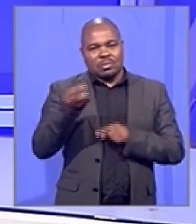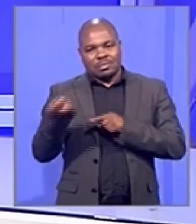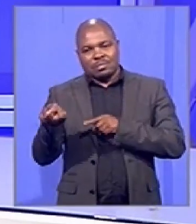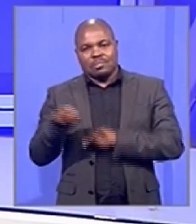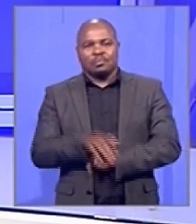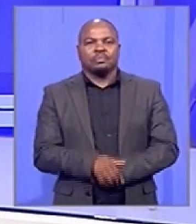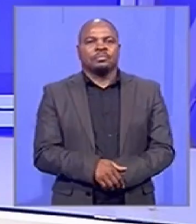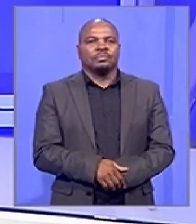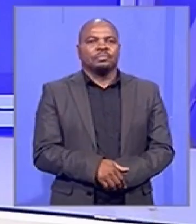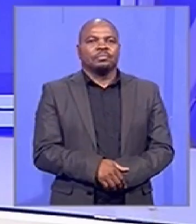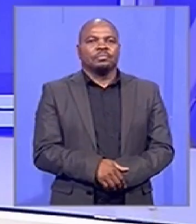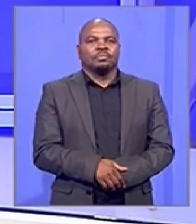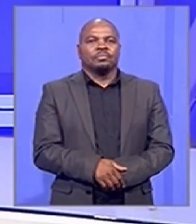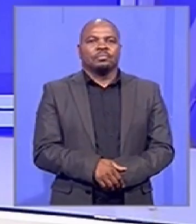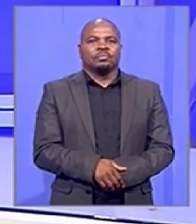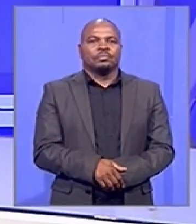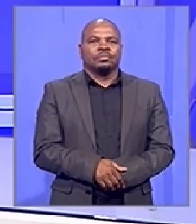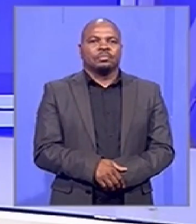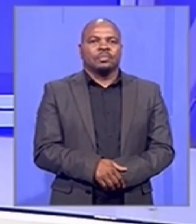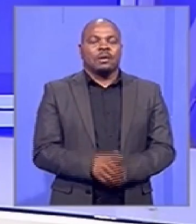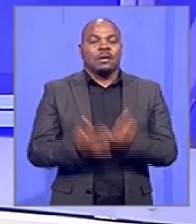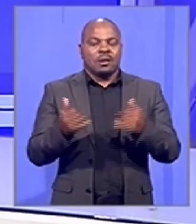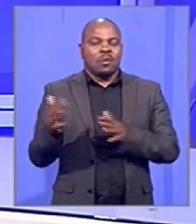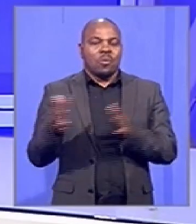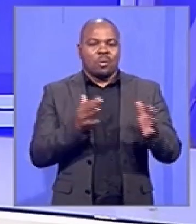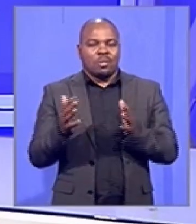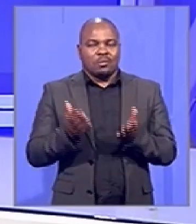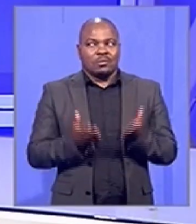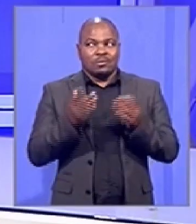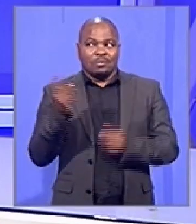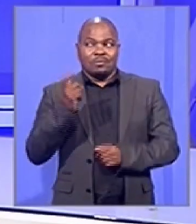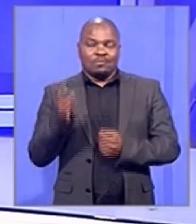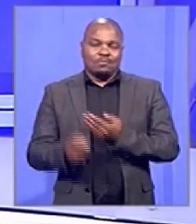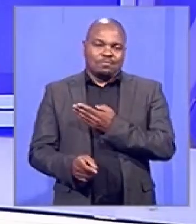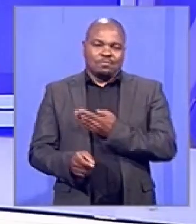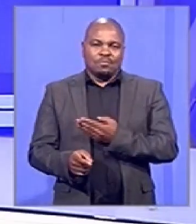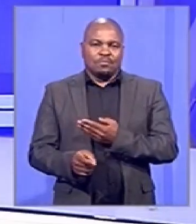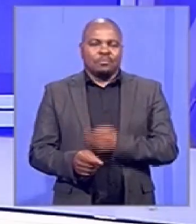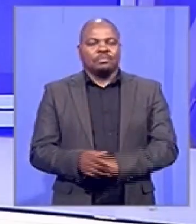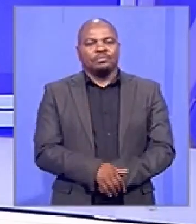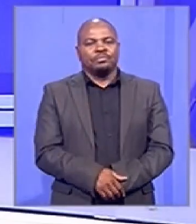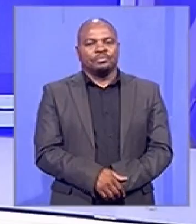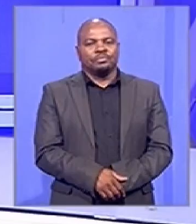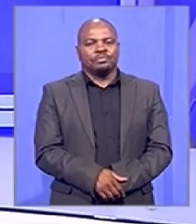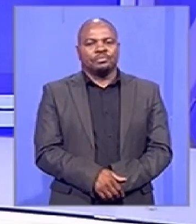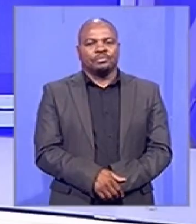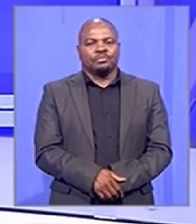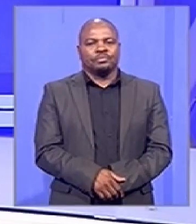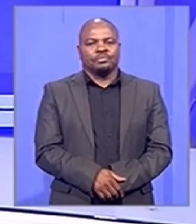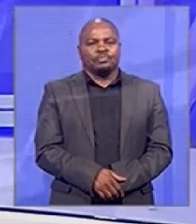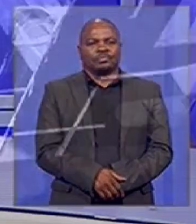Cape Town Spurs. Jwale mmuhi ha re fumane tebello ya maemo a lehodimo ka namane tshehla.